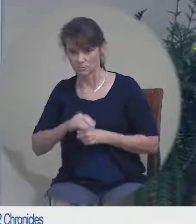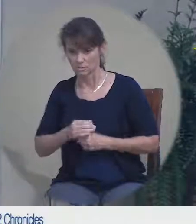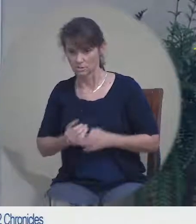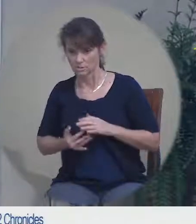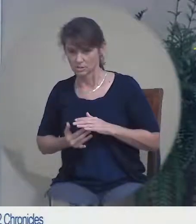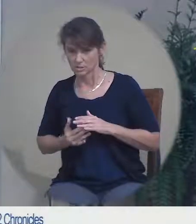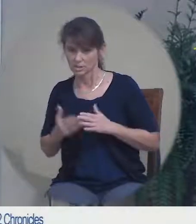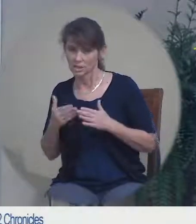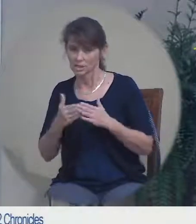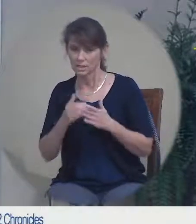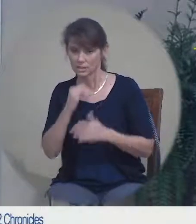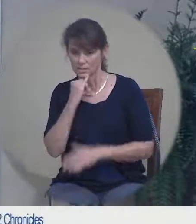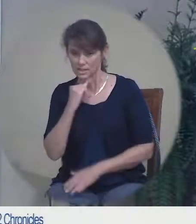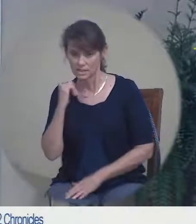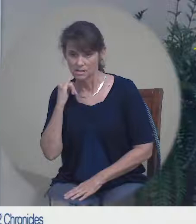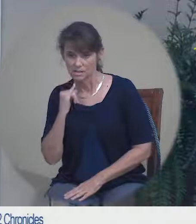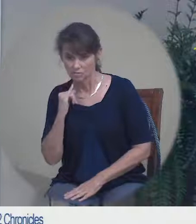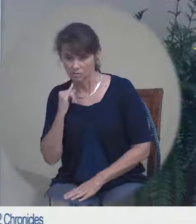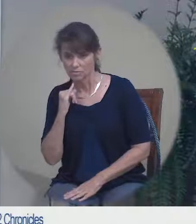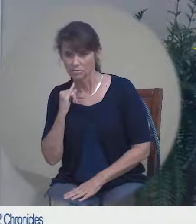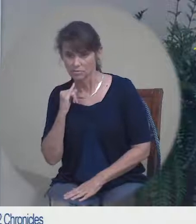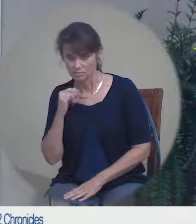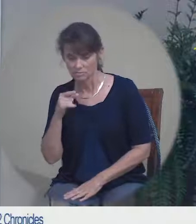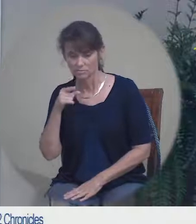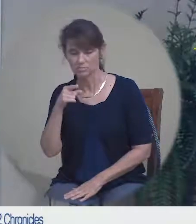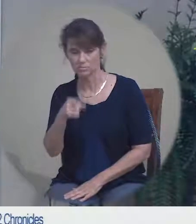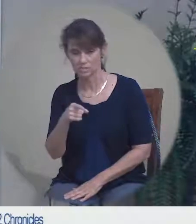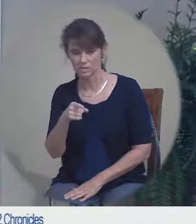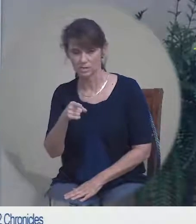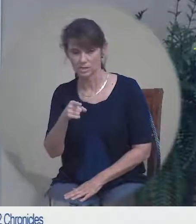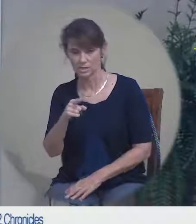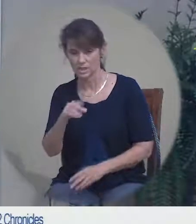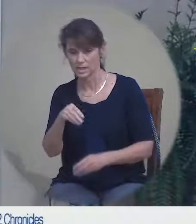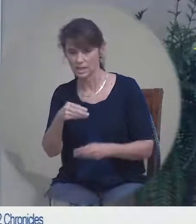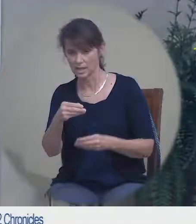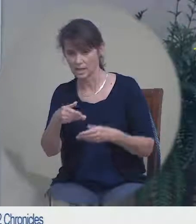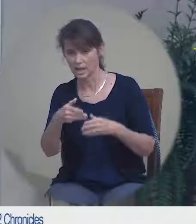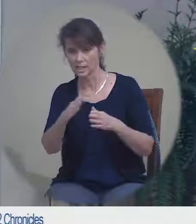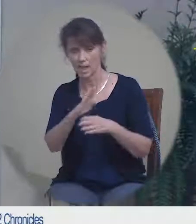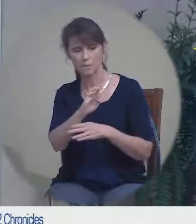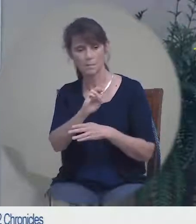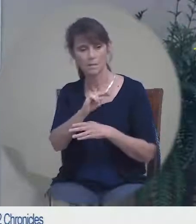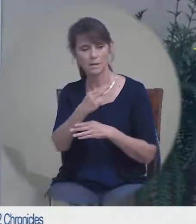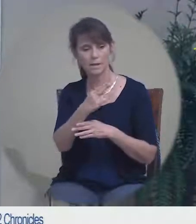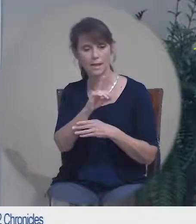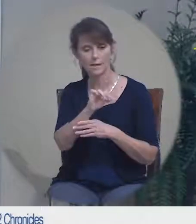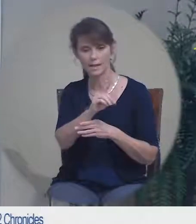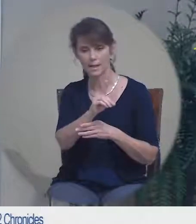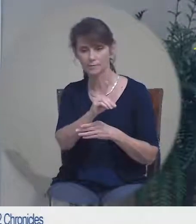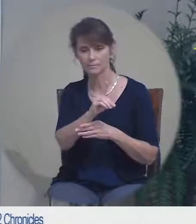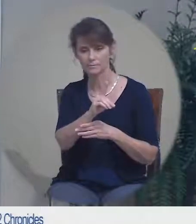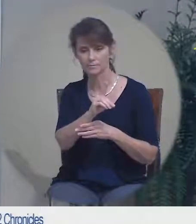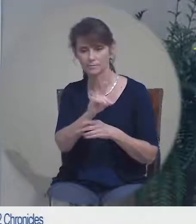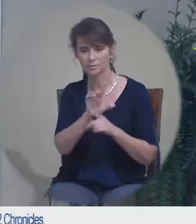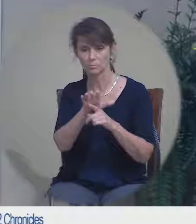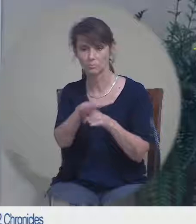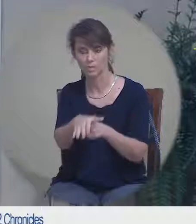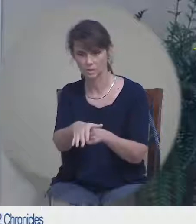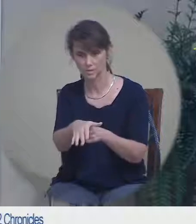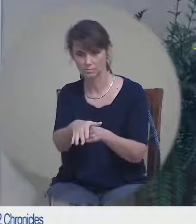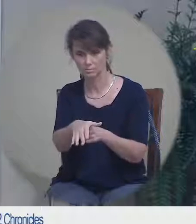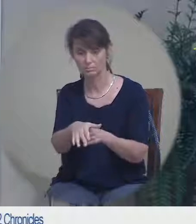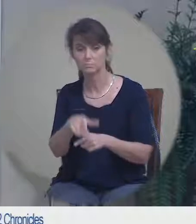gave them continually in the hand of Hazael and in the hand of Ben-Hadad, the son of Hazael. Because